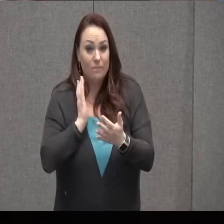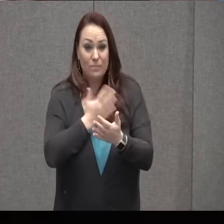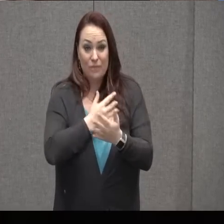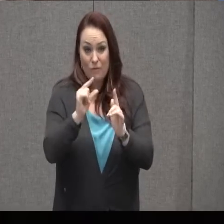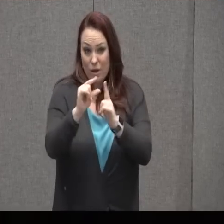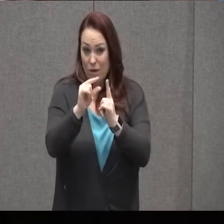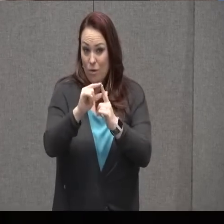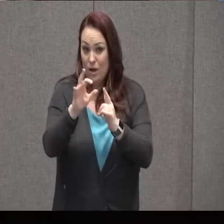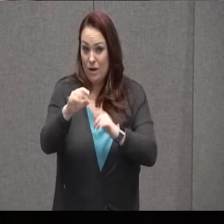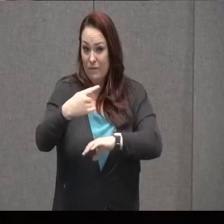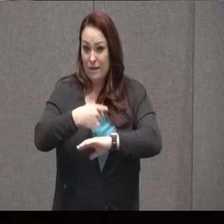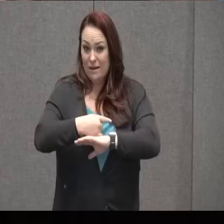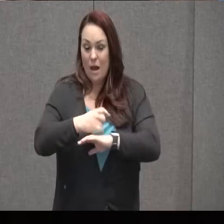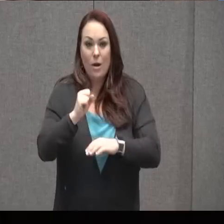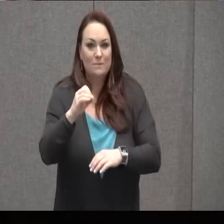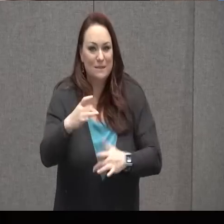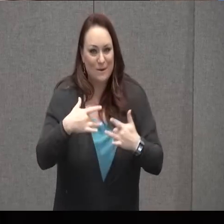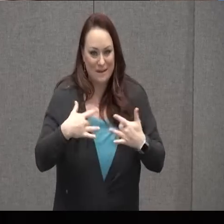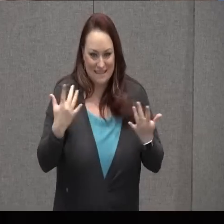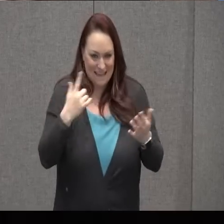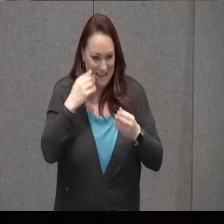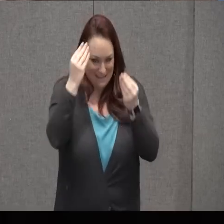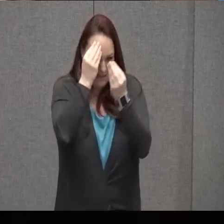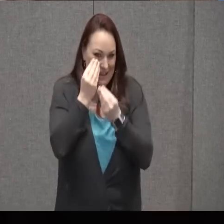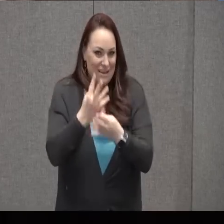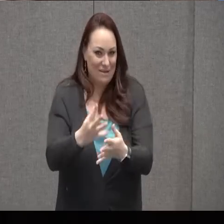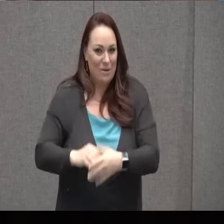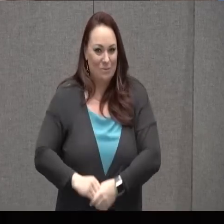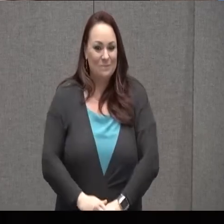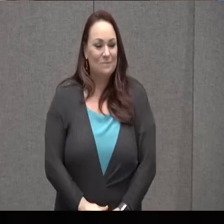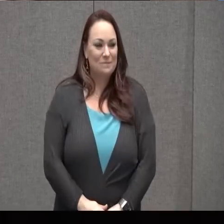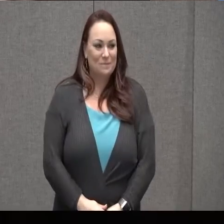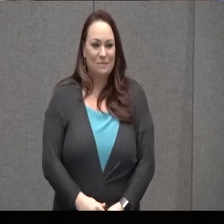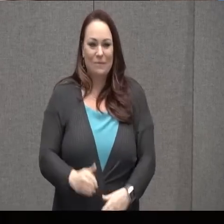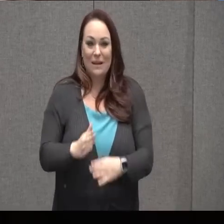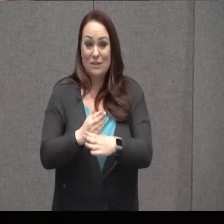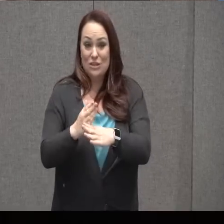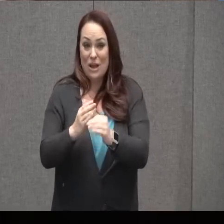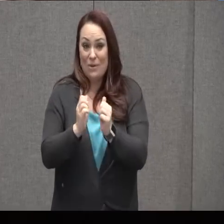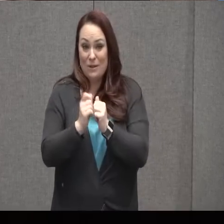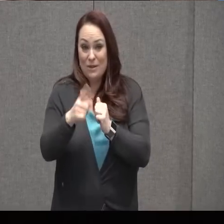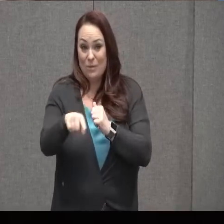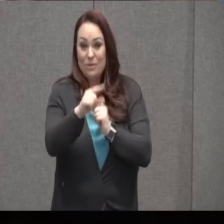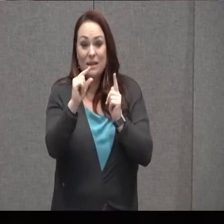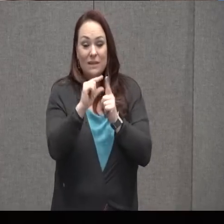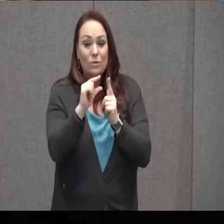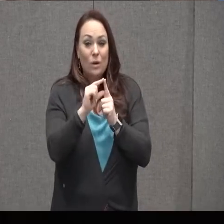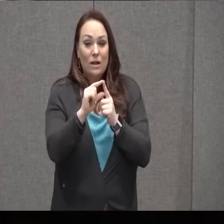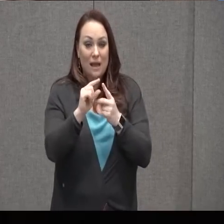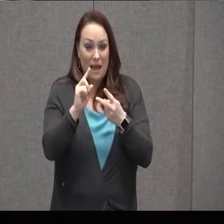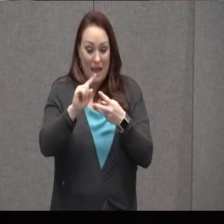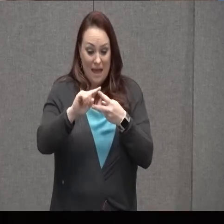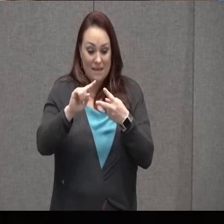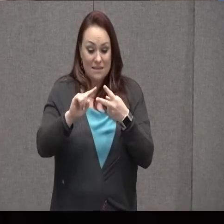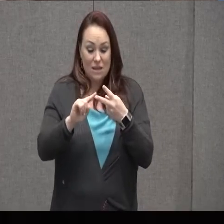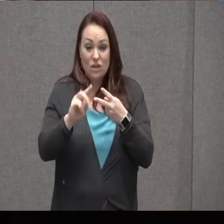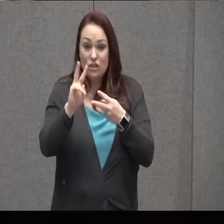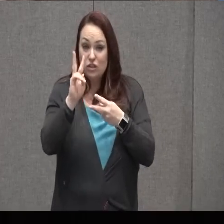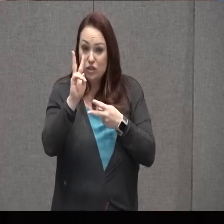day, oh, I'm so excited to share it with you, because this word of the day has